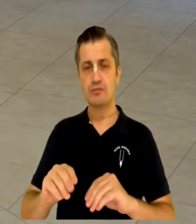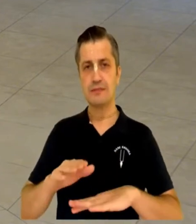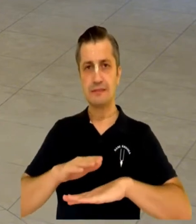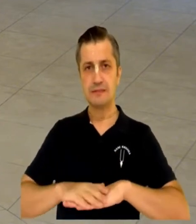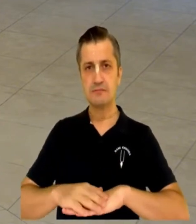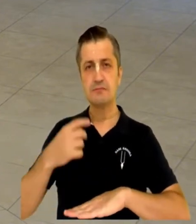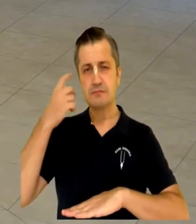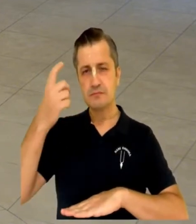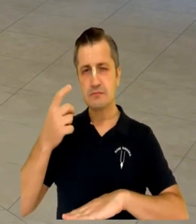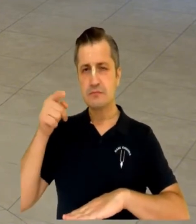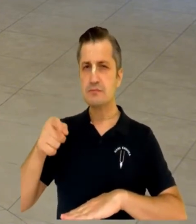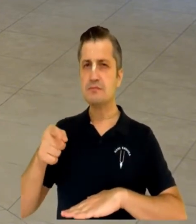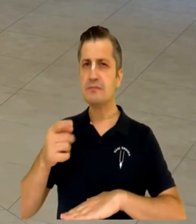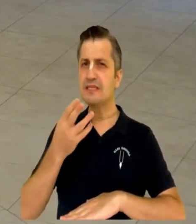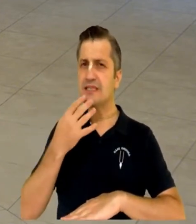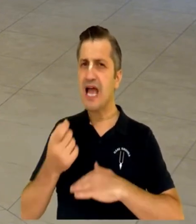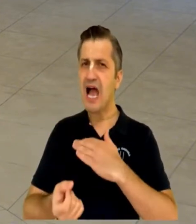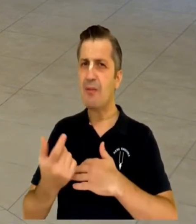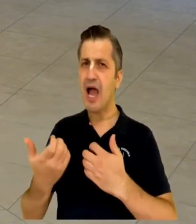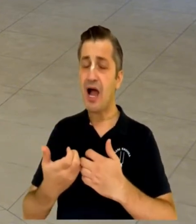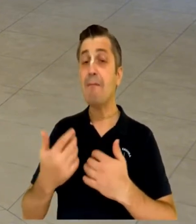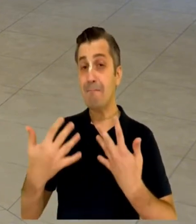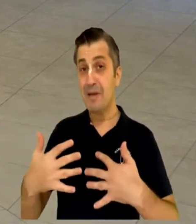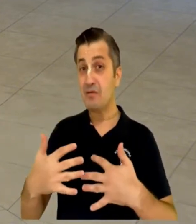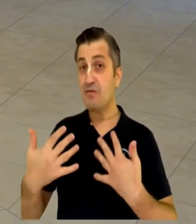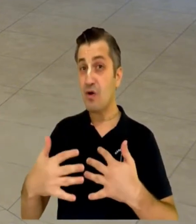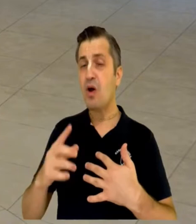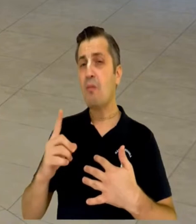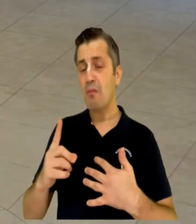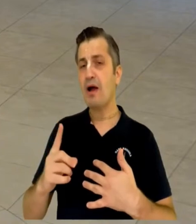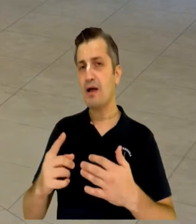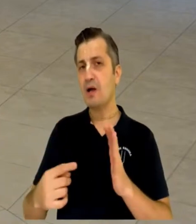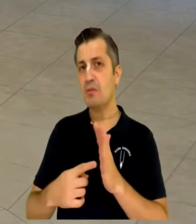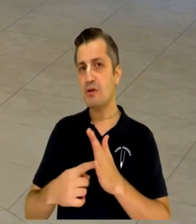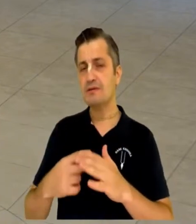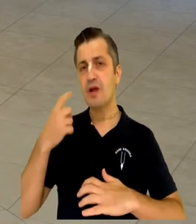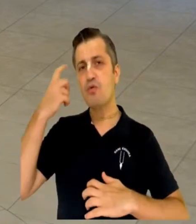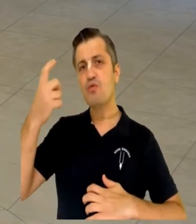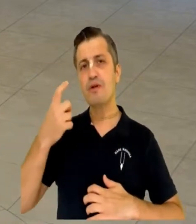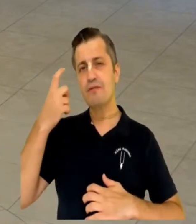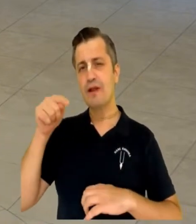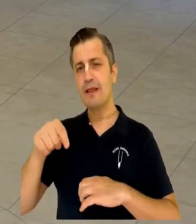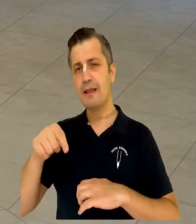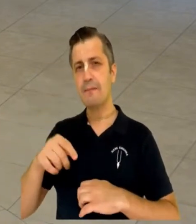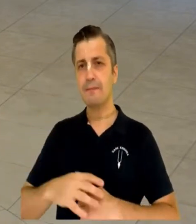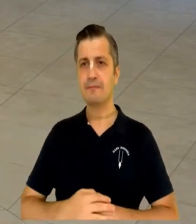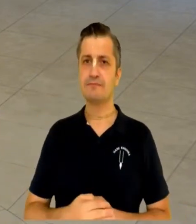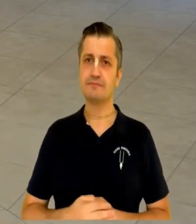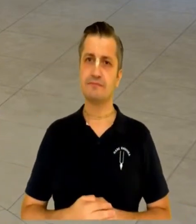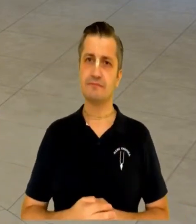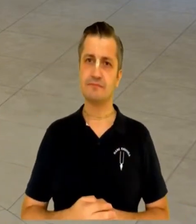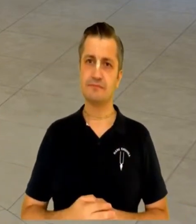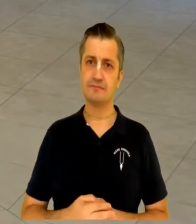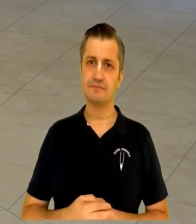into it at that very moment. So there's other options as well, like generally you can actually see that